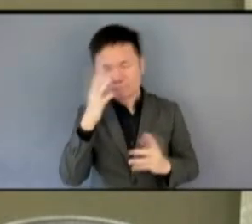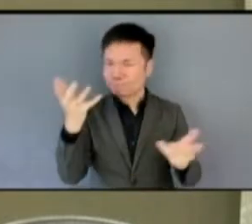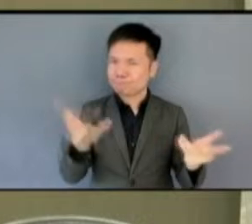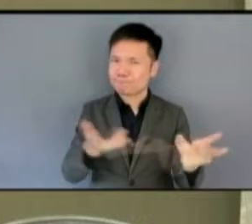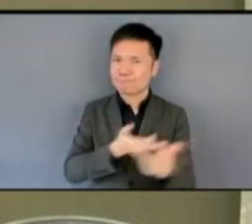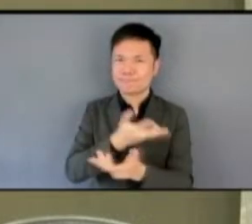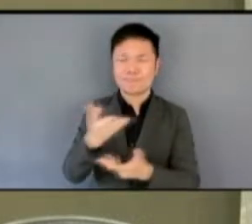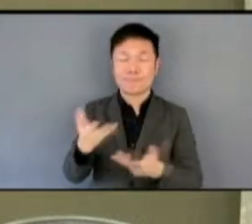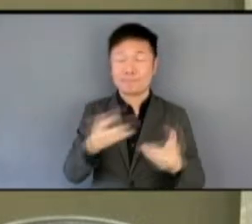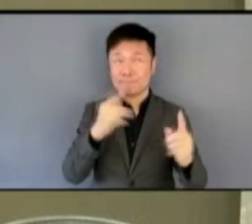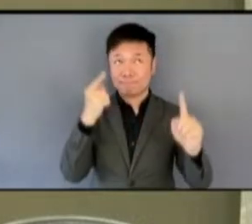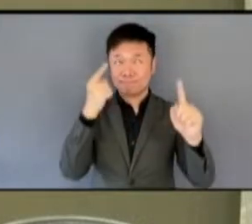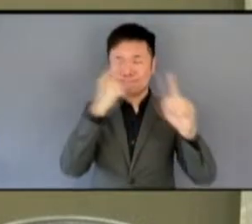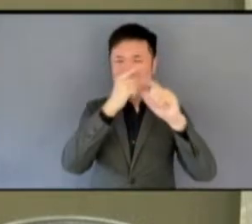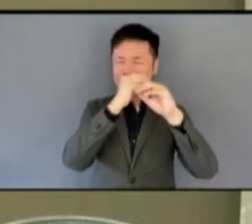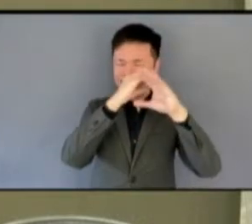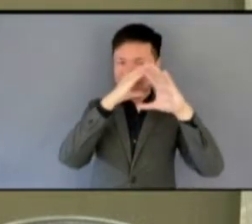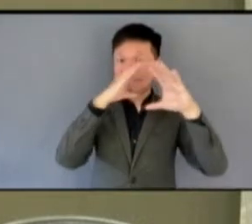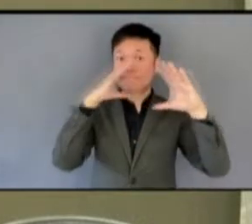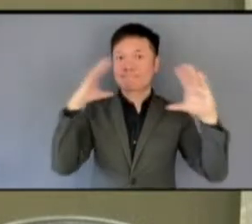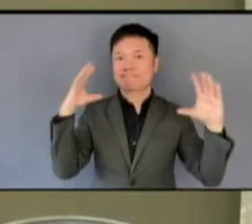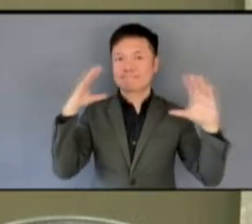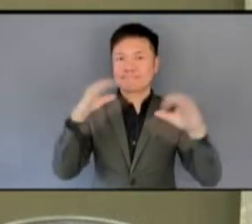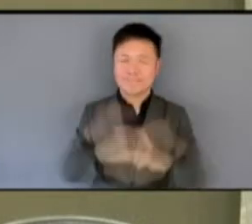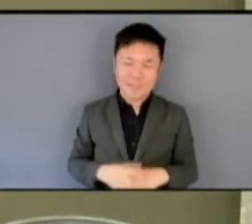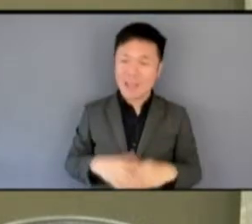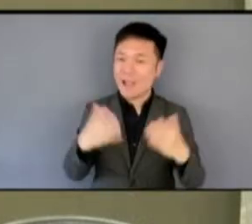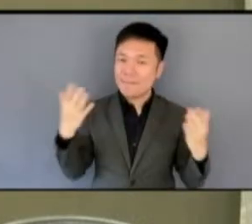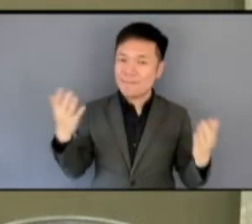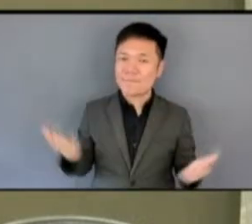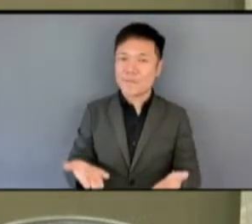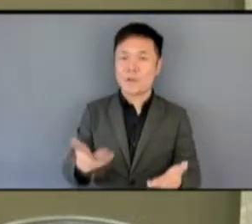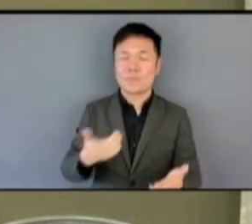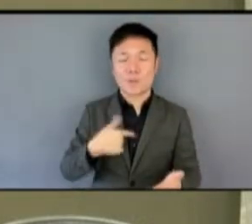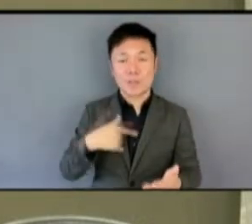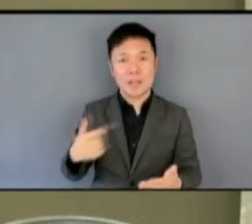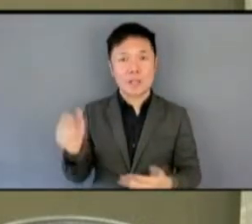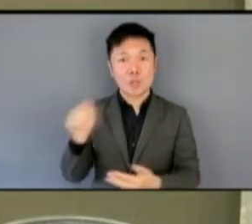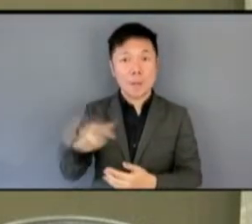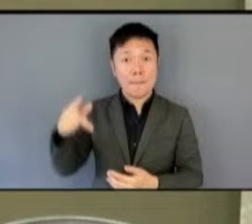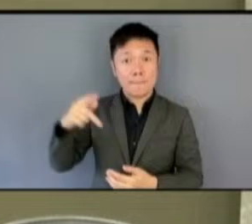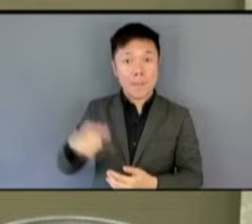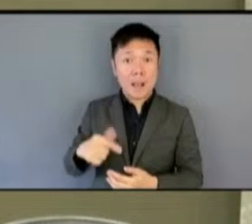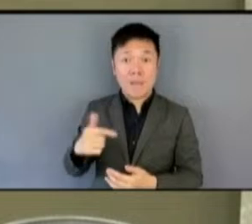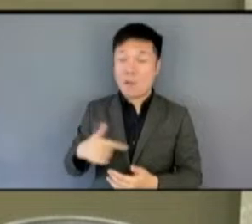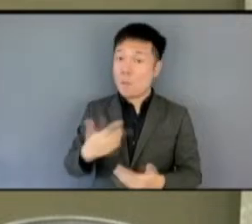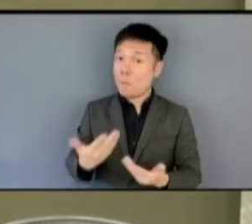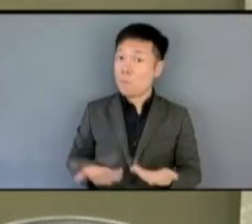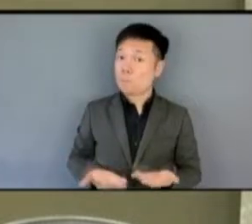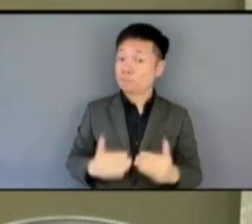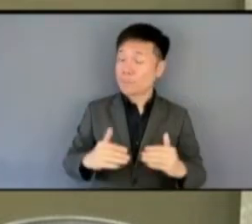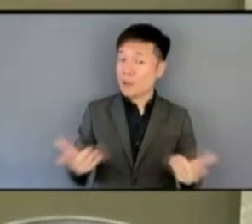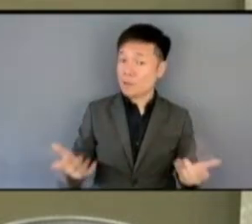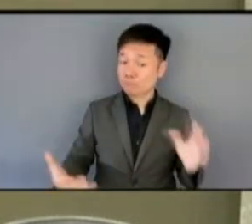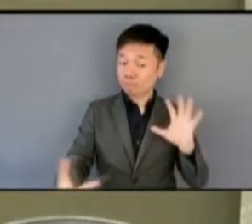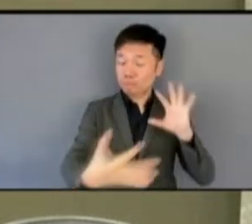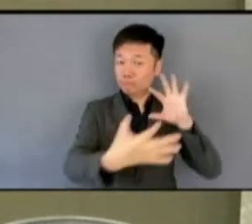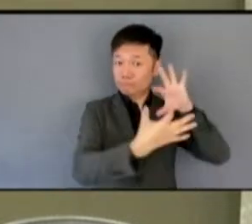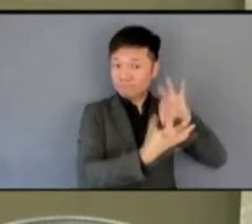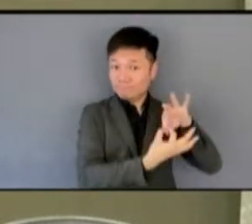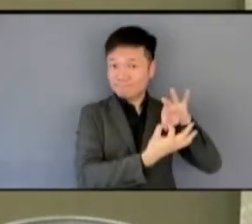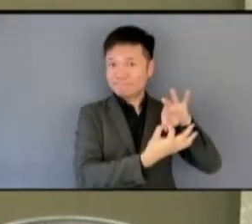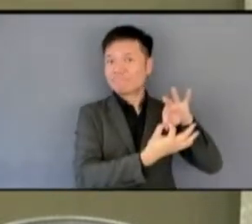us here in Asia and the Pacific, strengthening intergenerational relations and fostering intergenerational solidarity